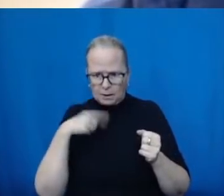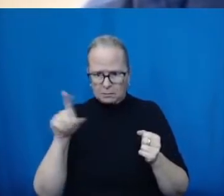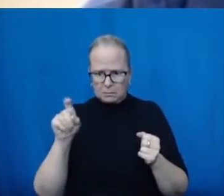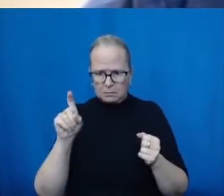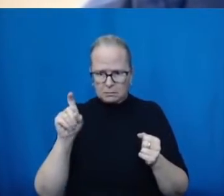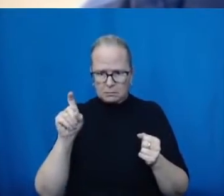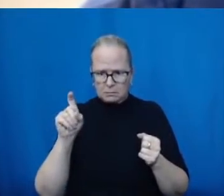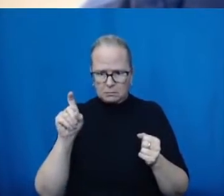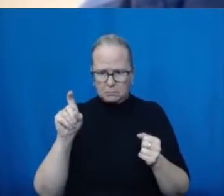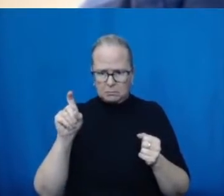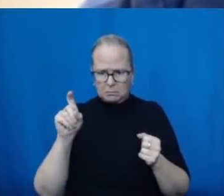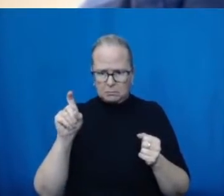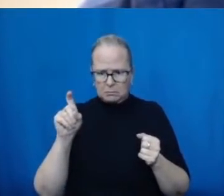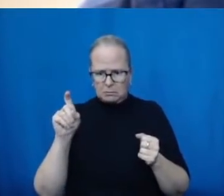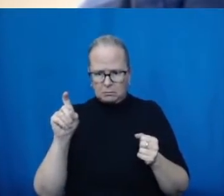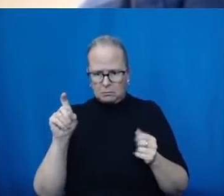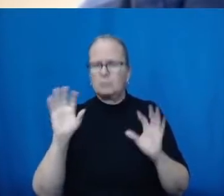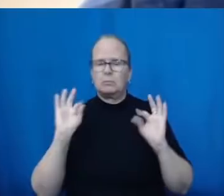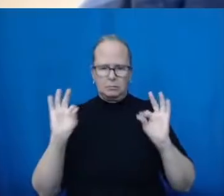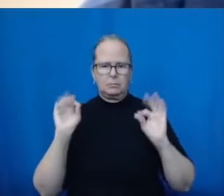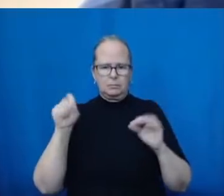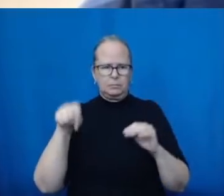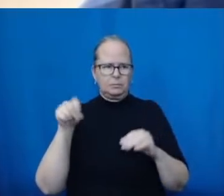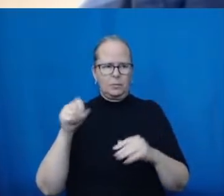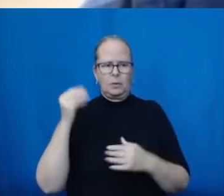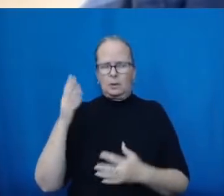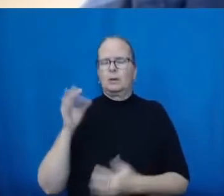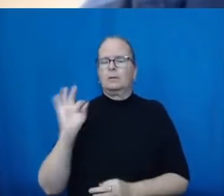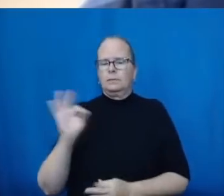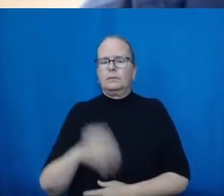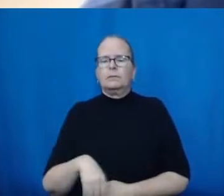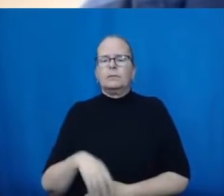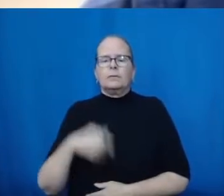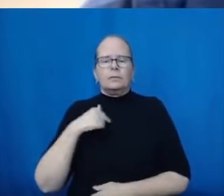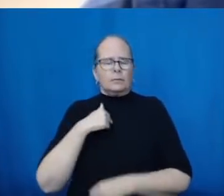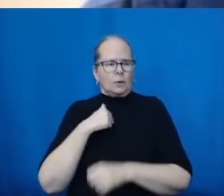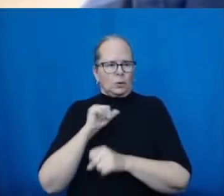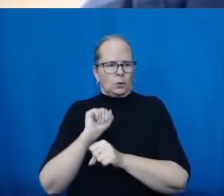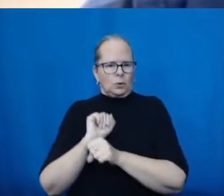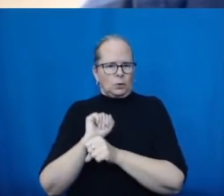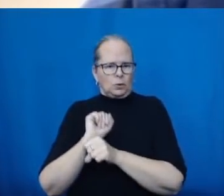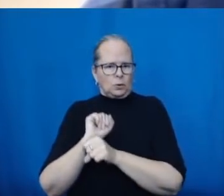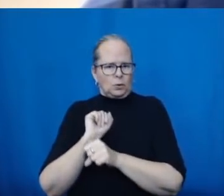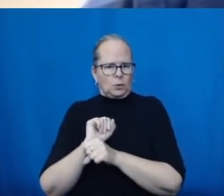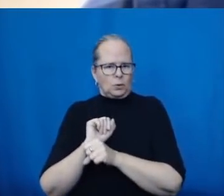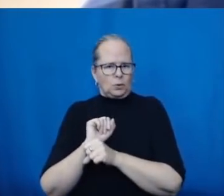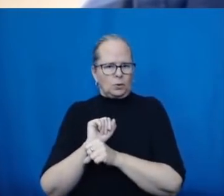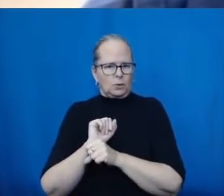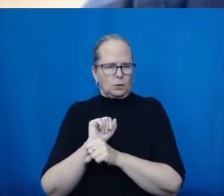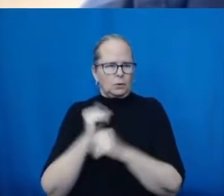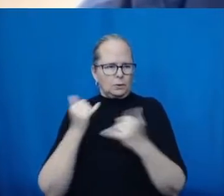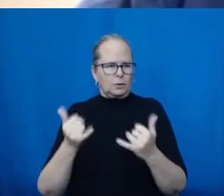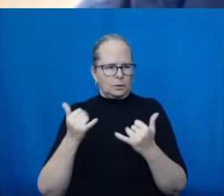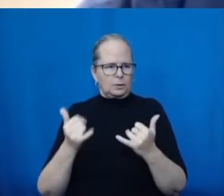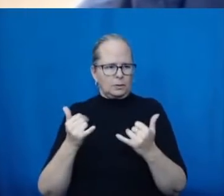today on AHS or Alberta Health, but I just happened to be working there today as a